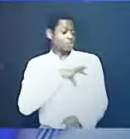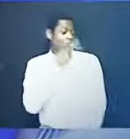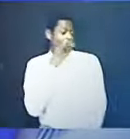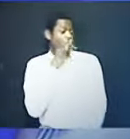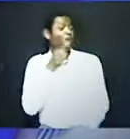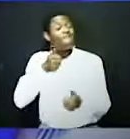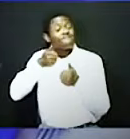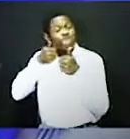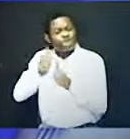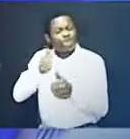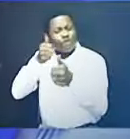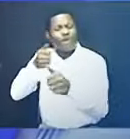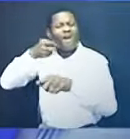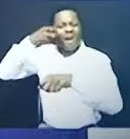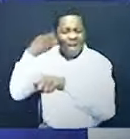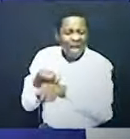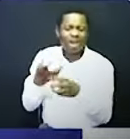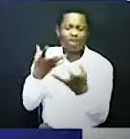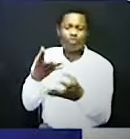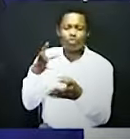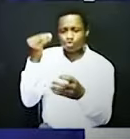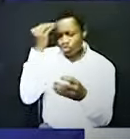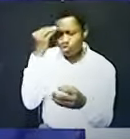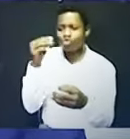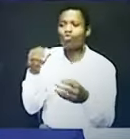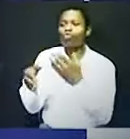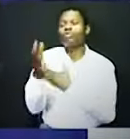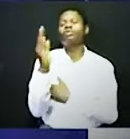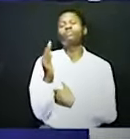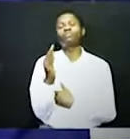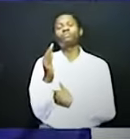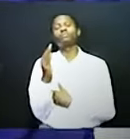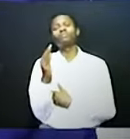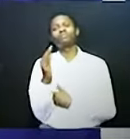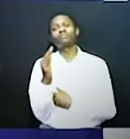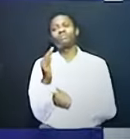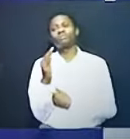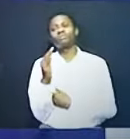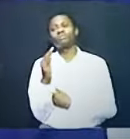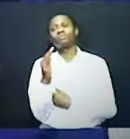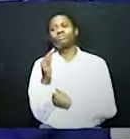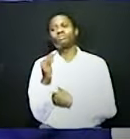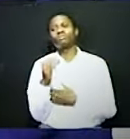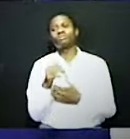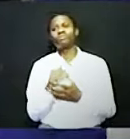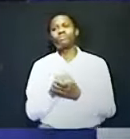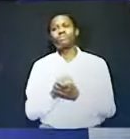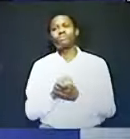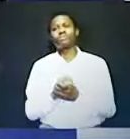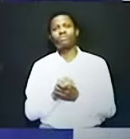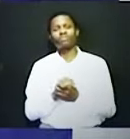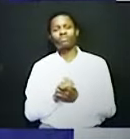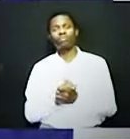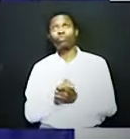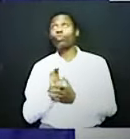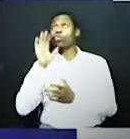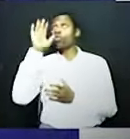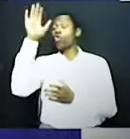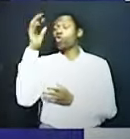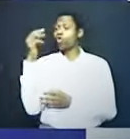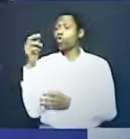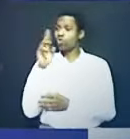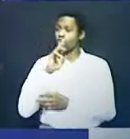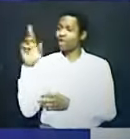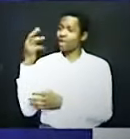him. Now, O Chilemuno, or say what Jimmy Qua, now O Jimmy Qua Nechido Mekra et Dinechipa. Thy right hand upholds